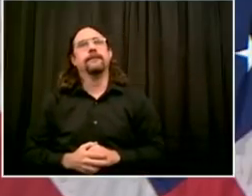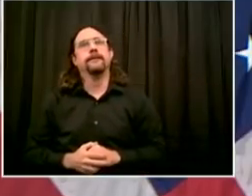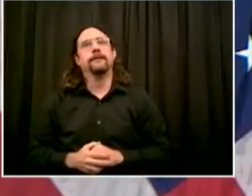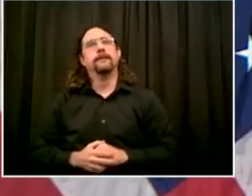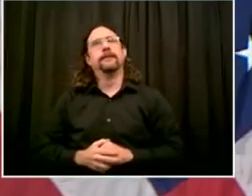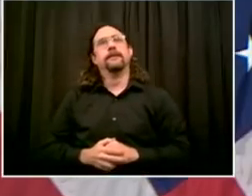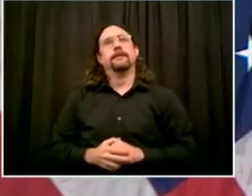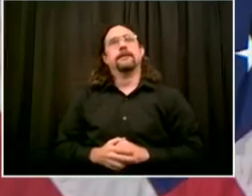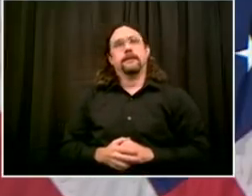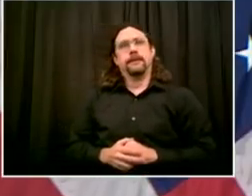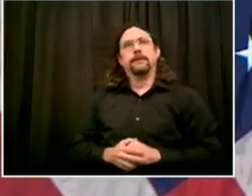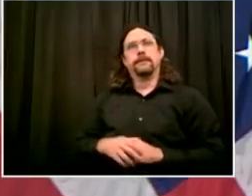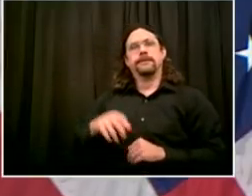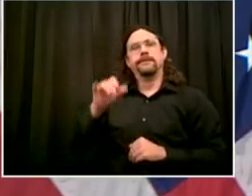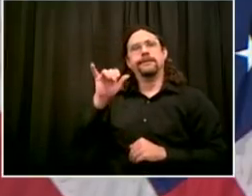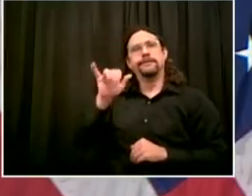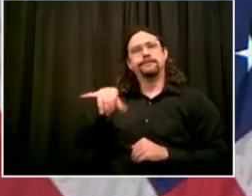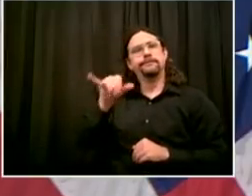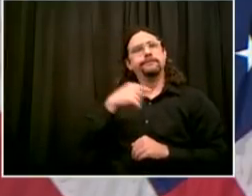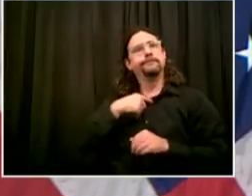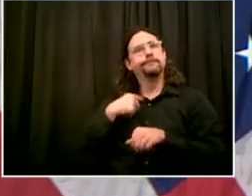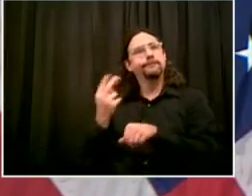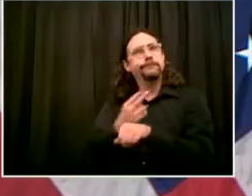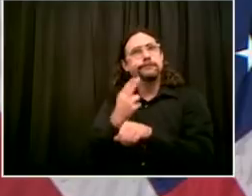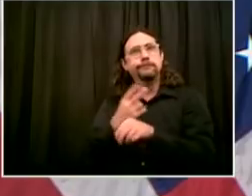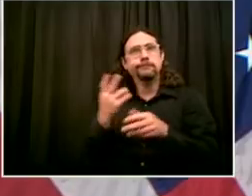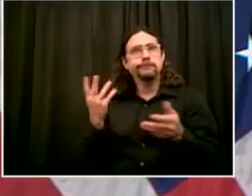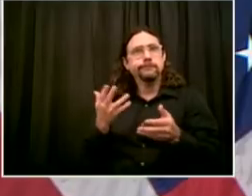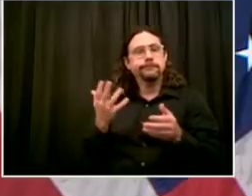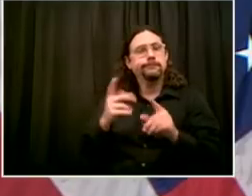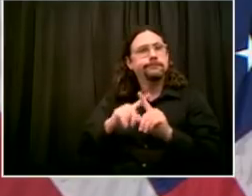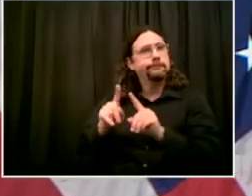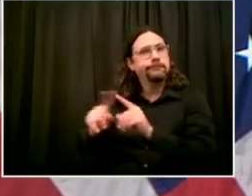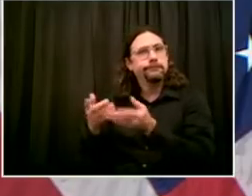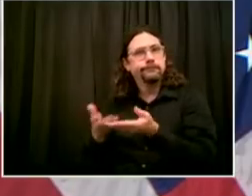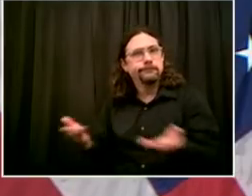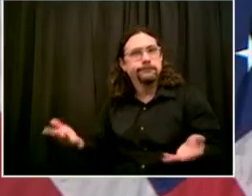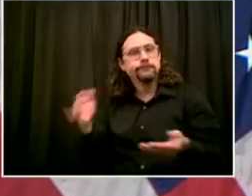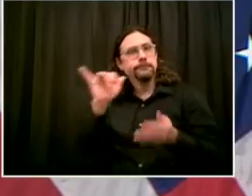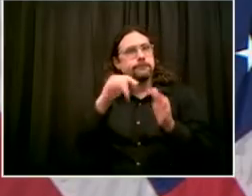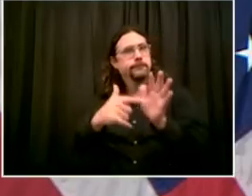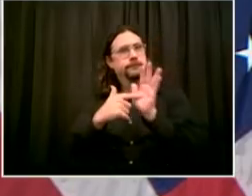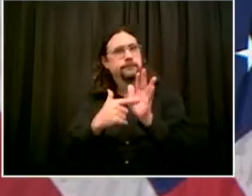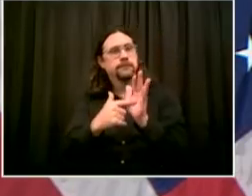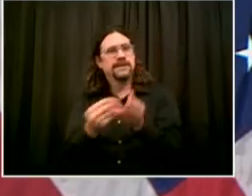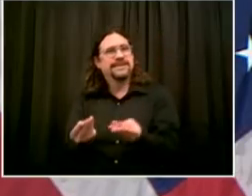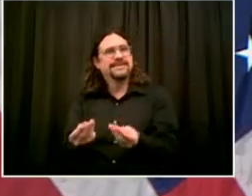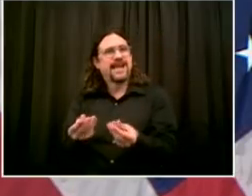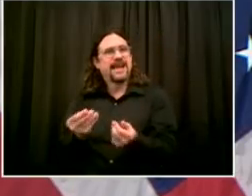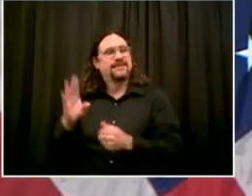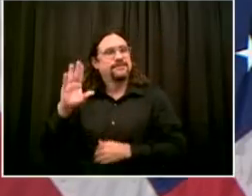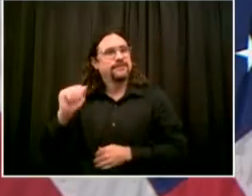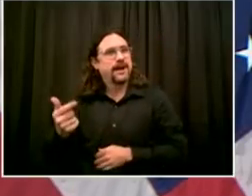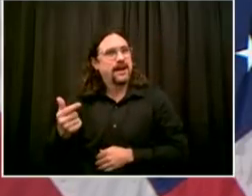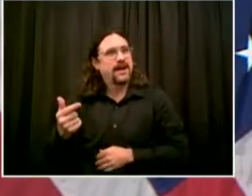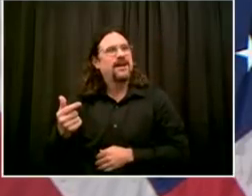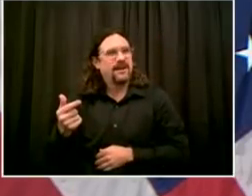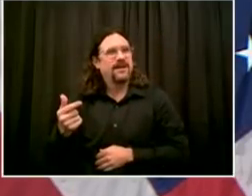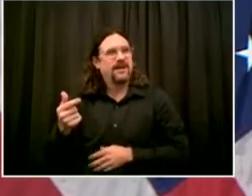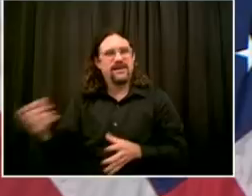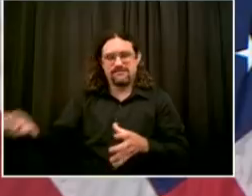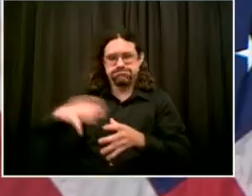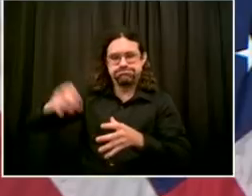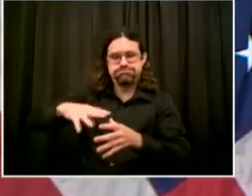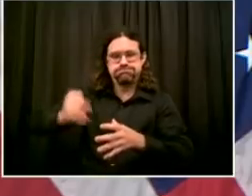Wall Street to Catherine Slip and South Street to Water Street. We started installing this at 7 a.m. yesterday, and it should be